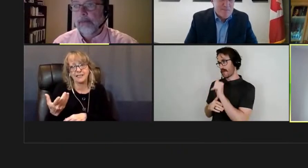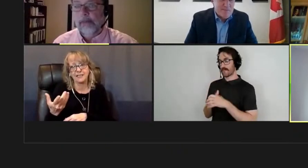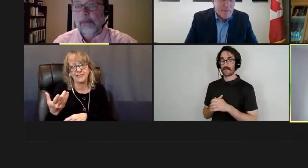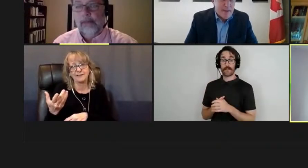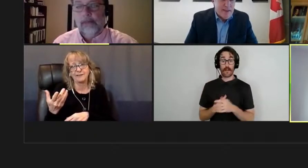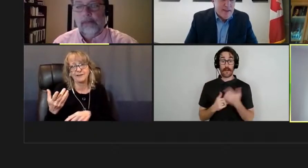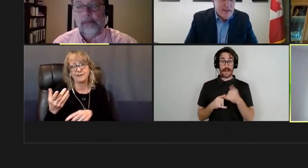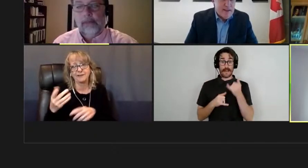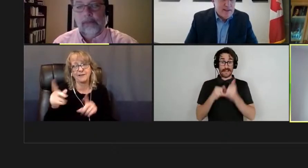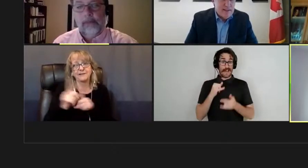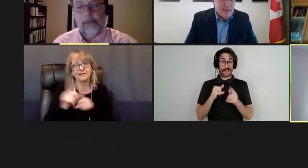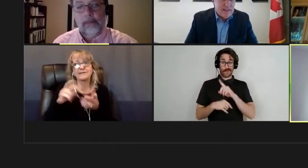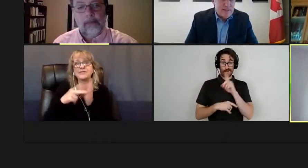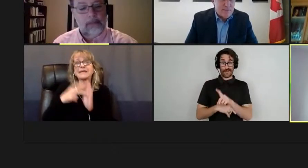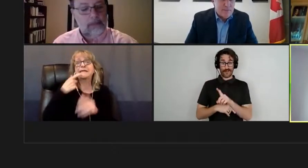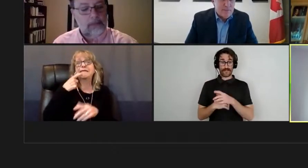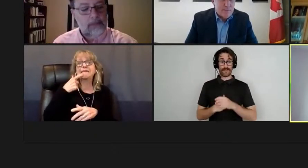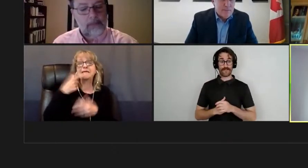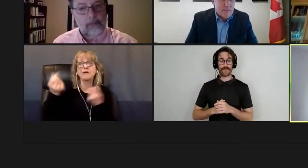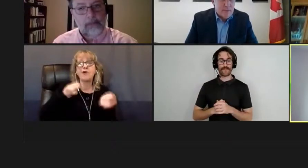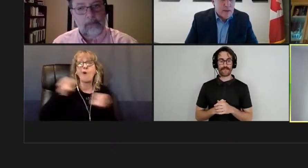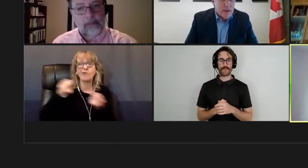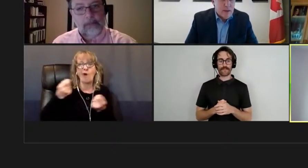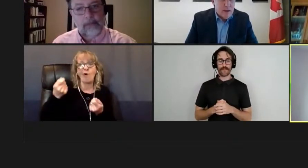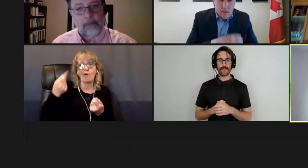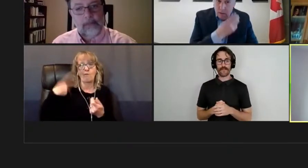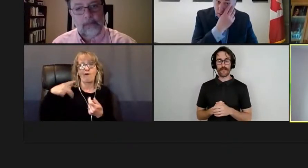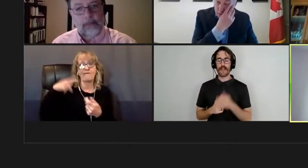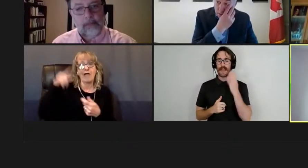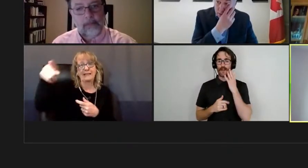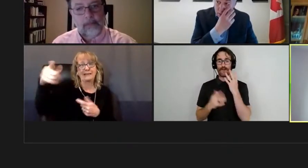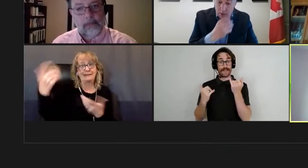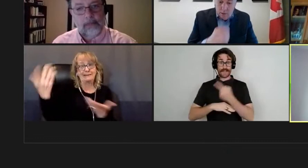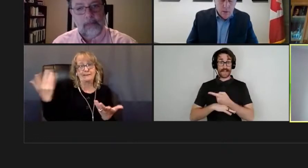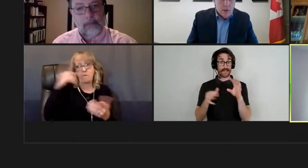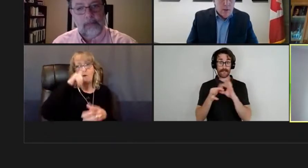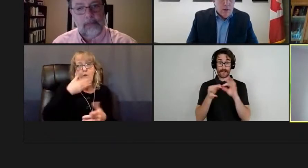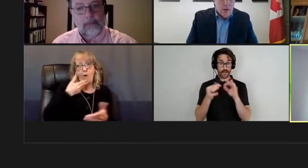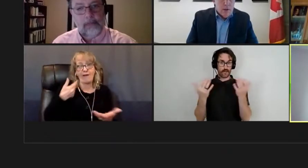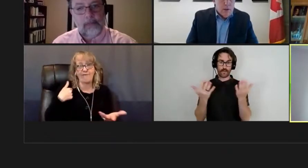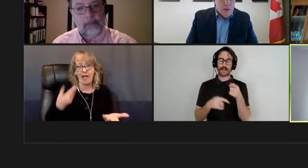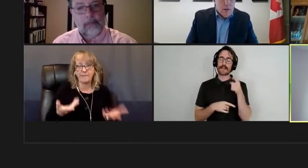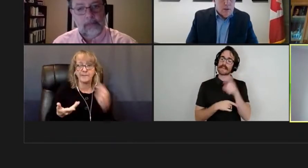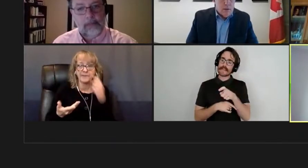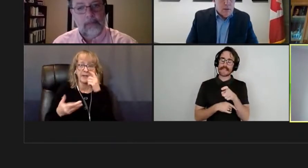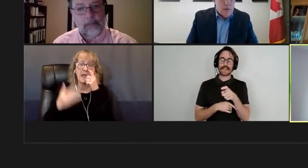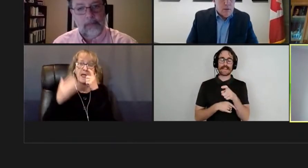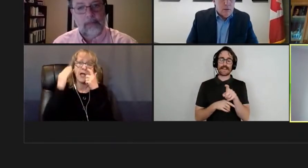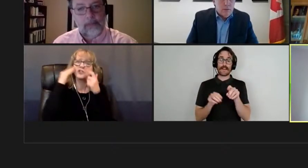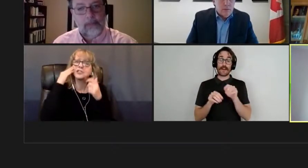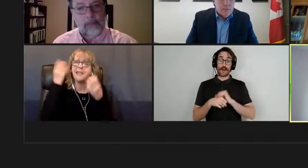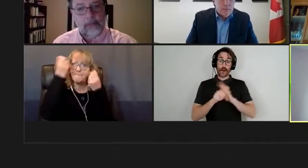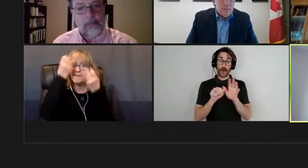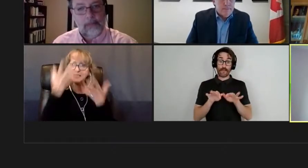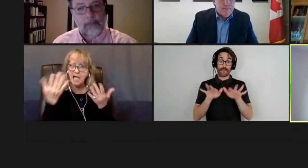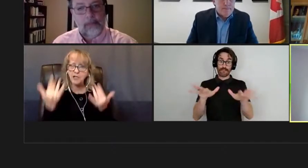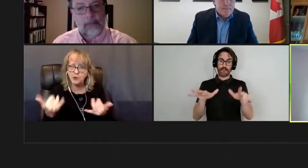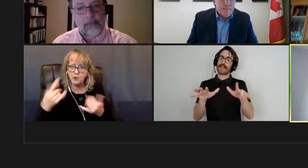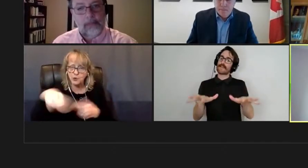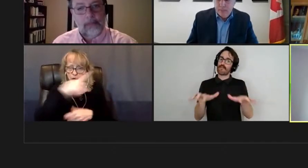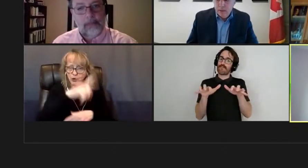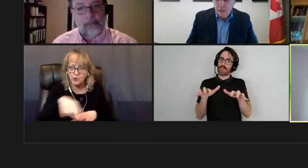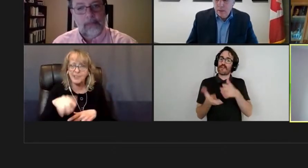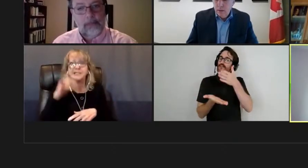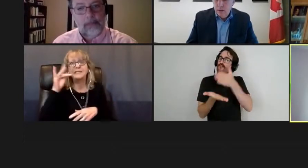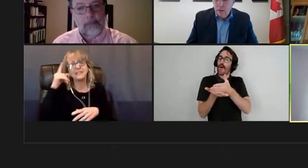I just have one other question. And I know that the message today needs to be that we need to control the spread of the virus. And, you know, the